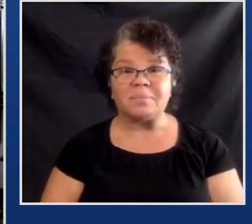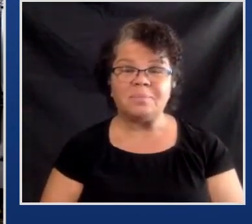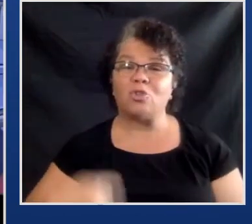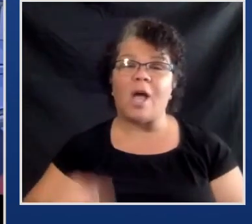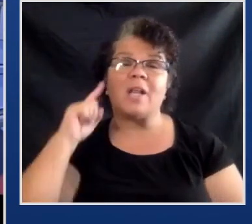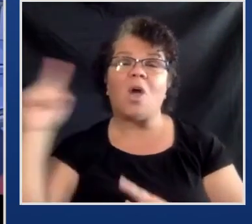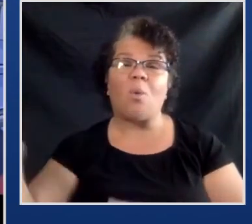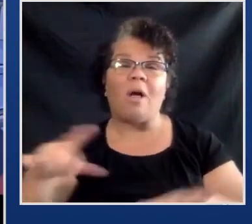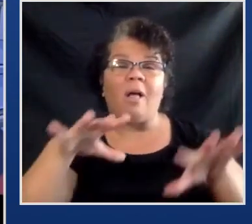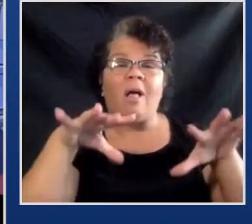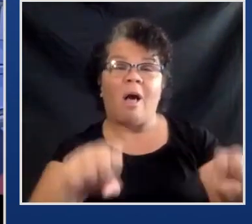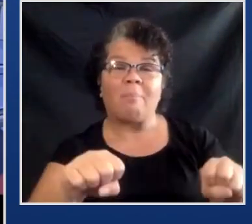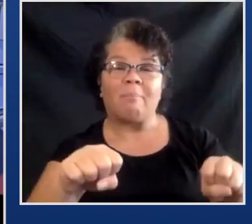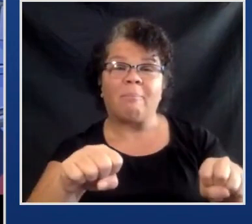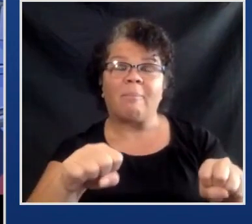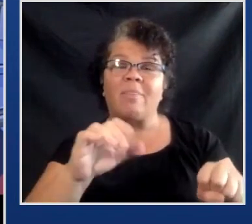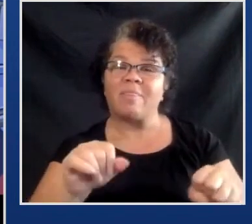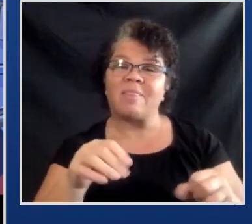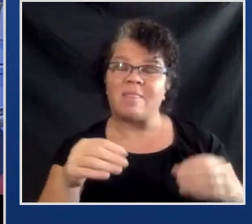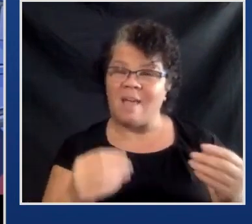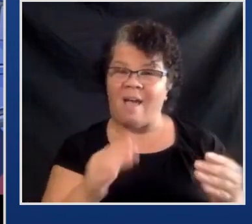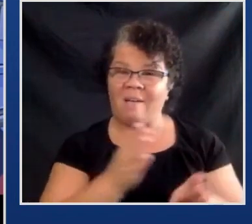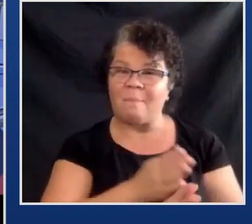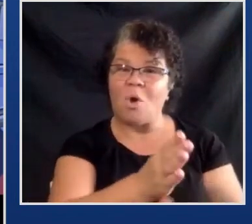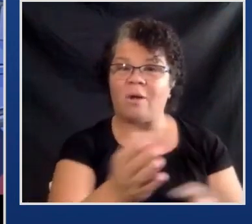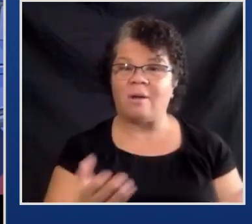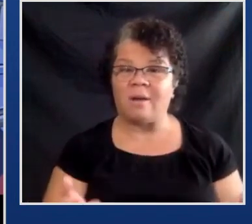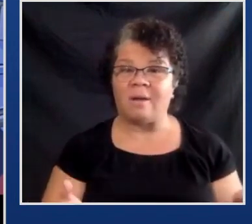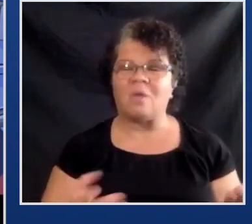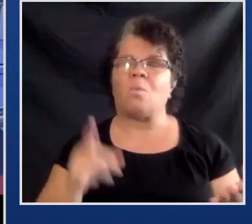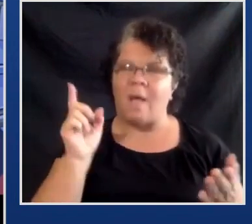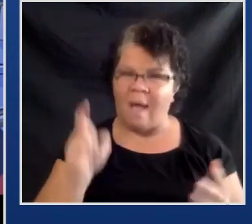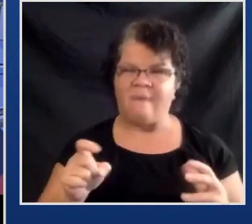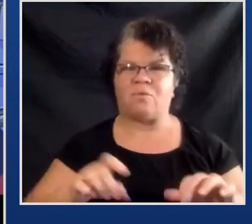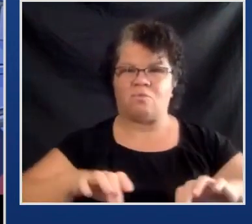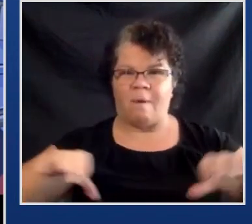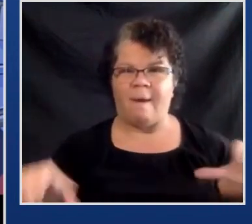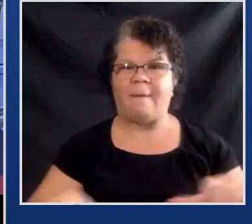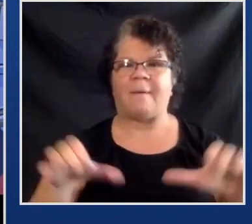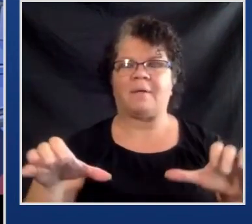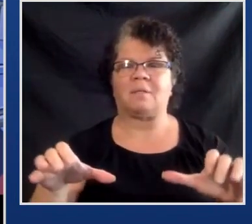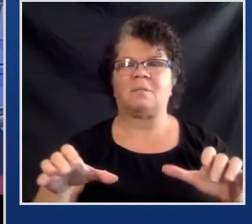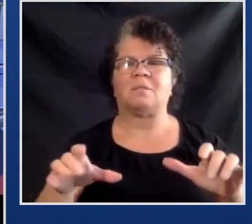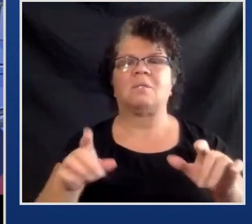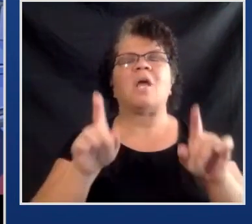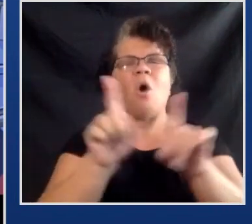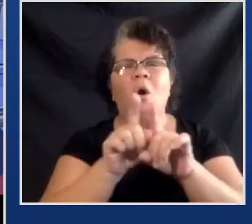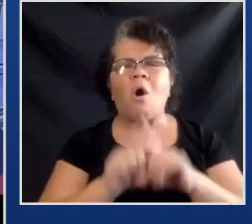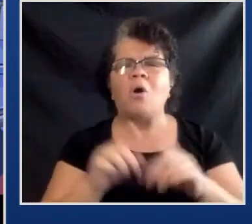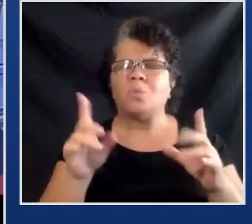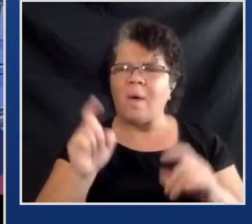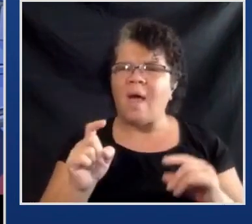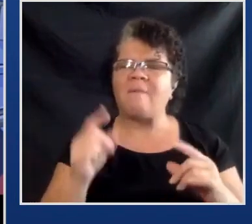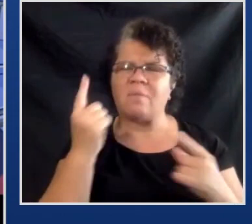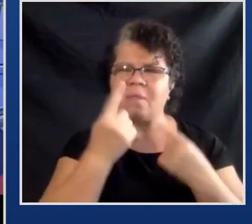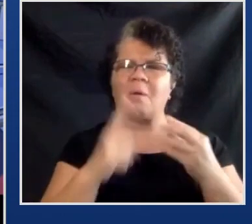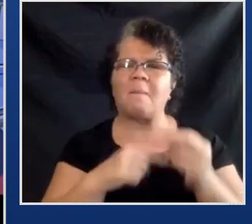Folks, and we will act in addition to deliver racial justice in America.